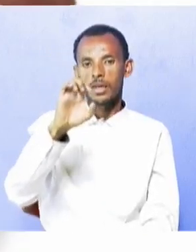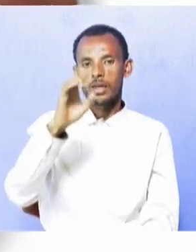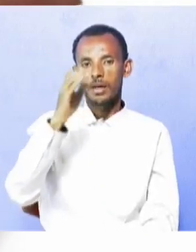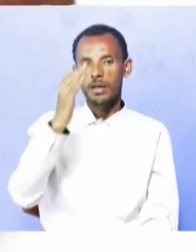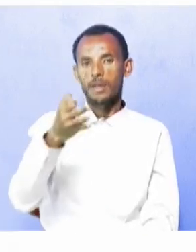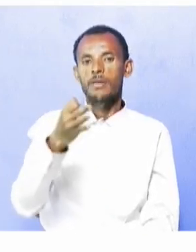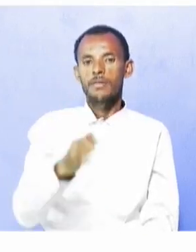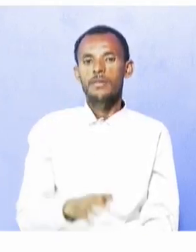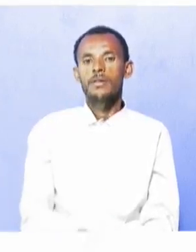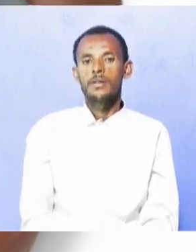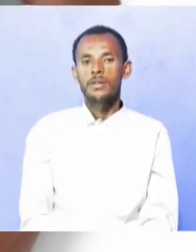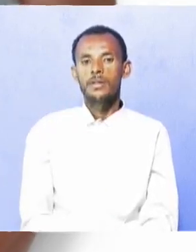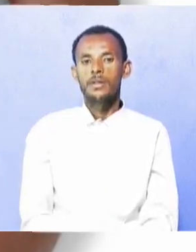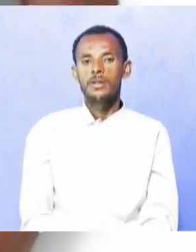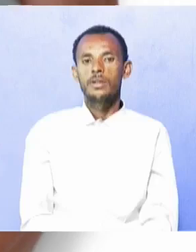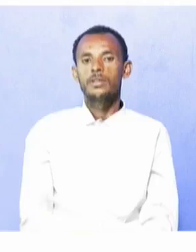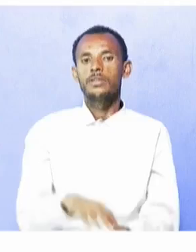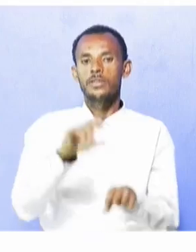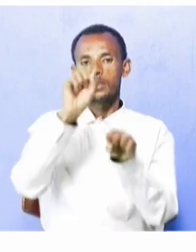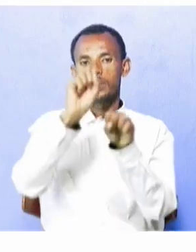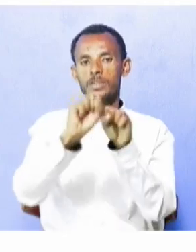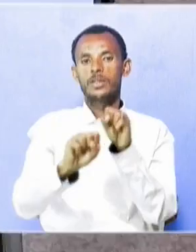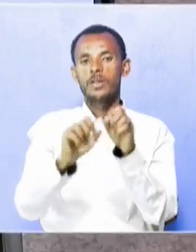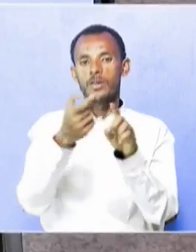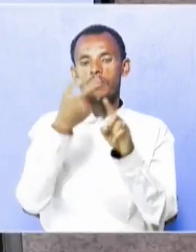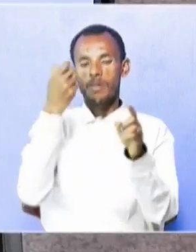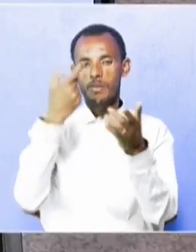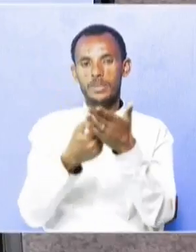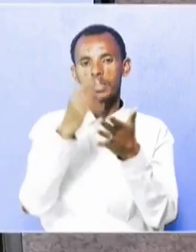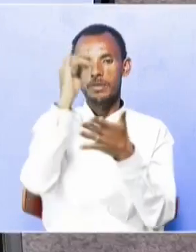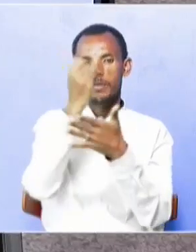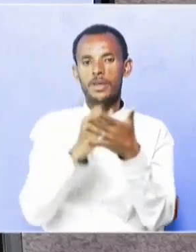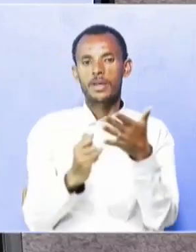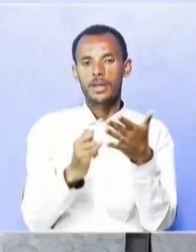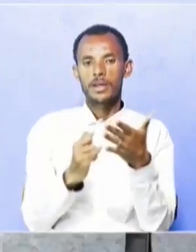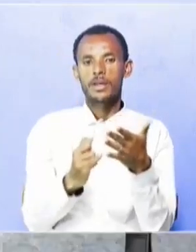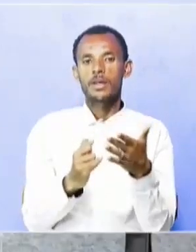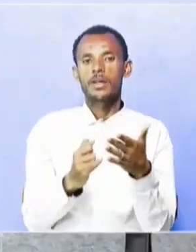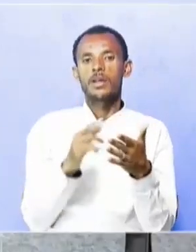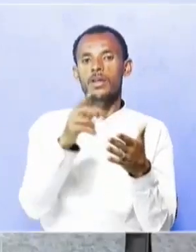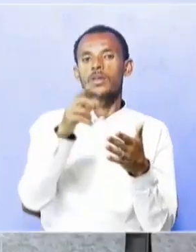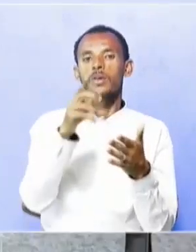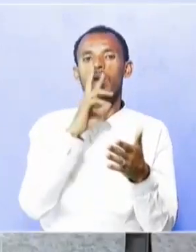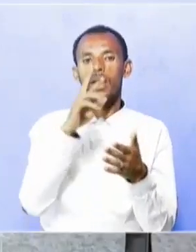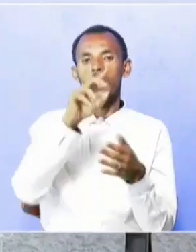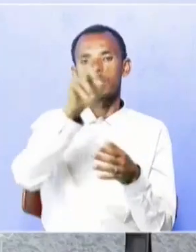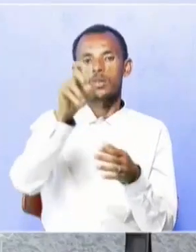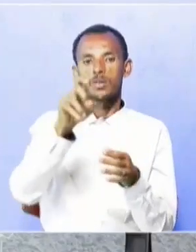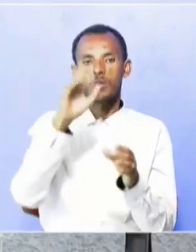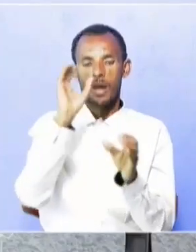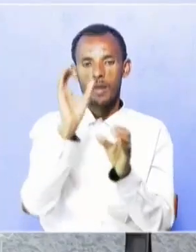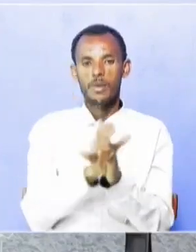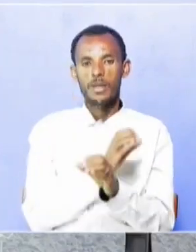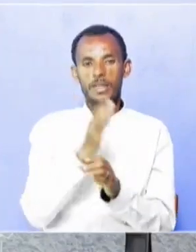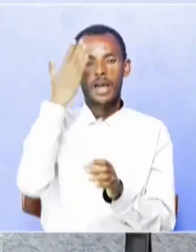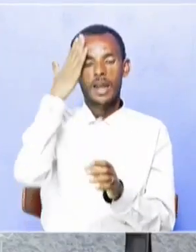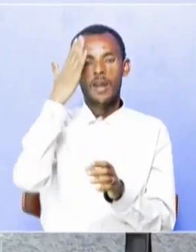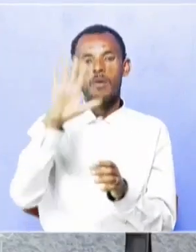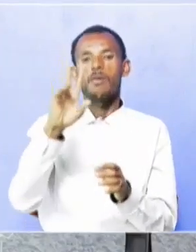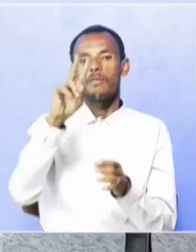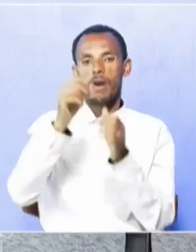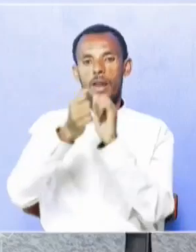E, F. So from this figure, you are asked to calculate the